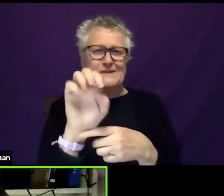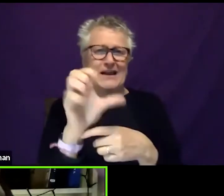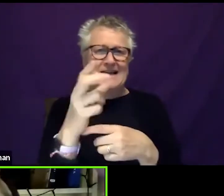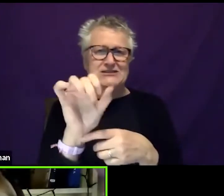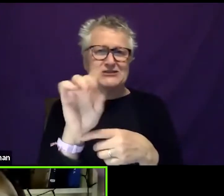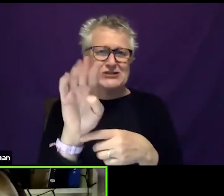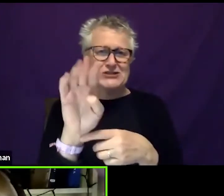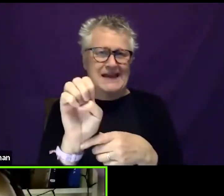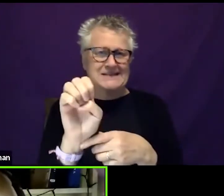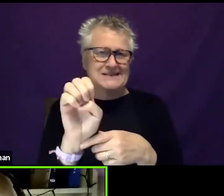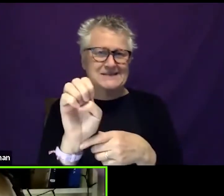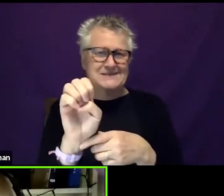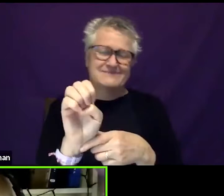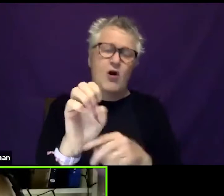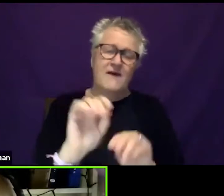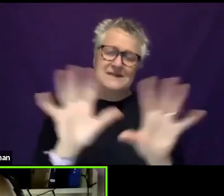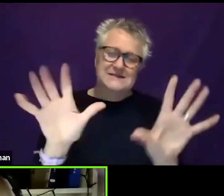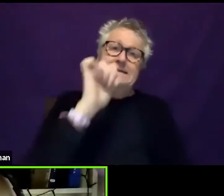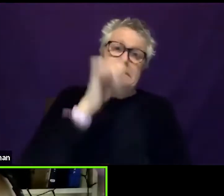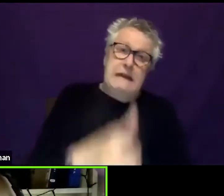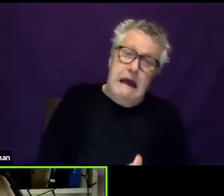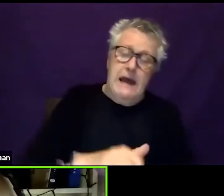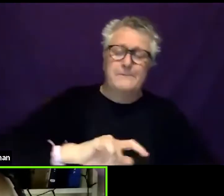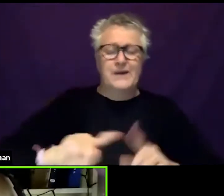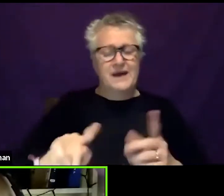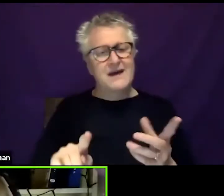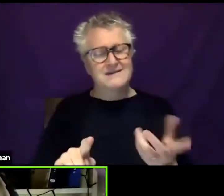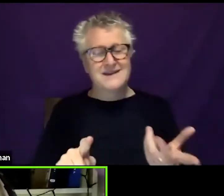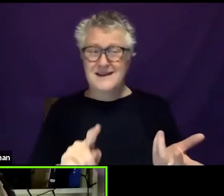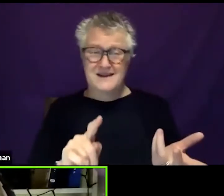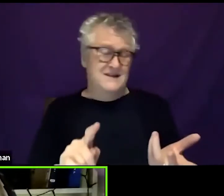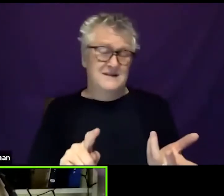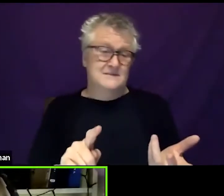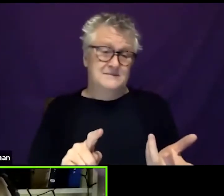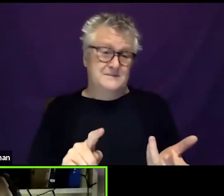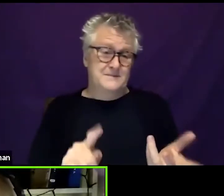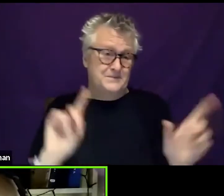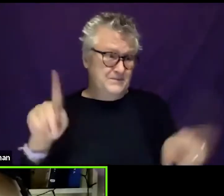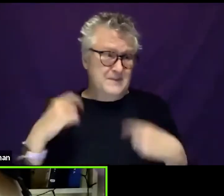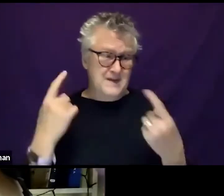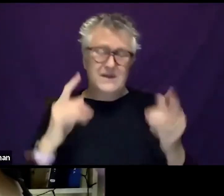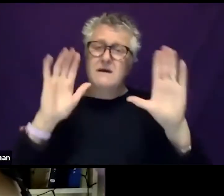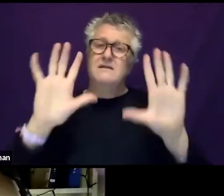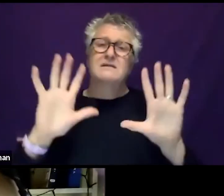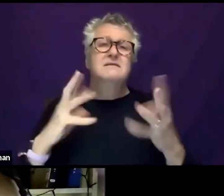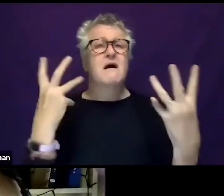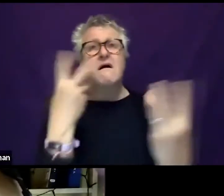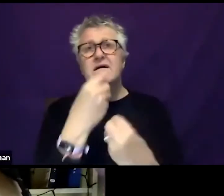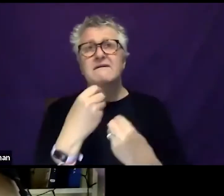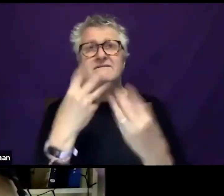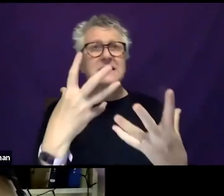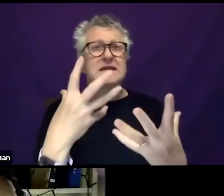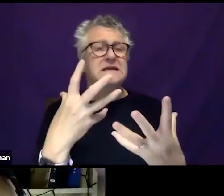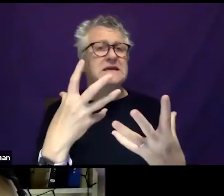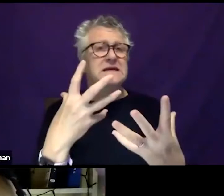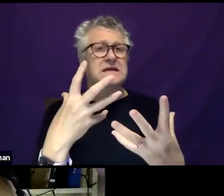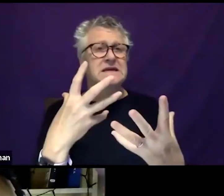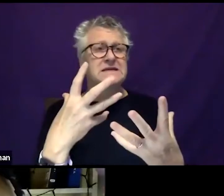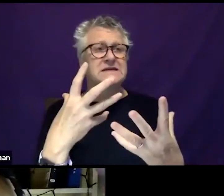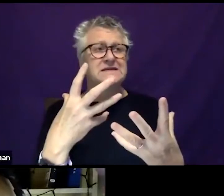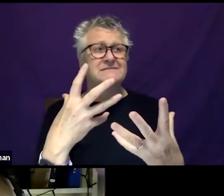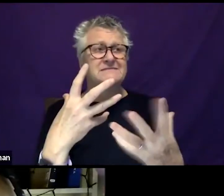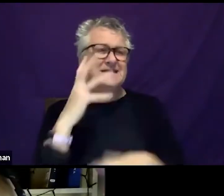it's been a really lovely experience, and I'm just sad that time zones exist